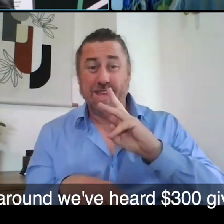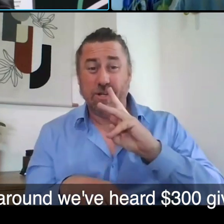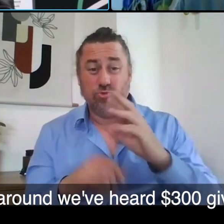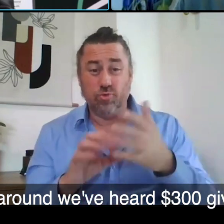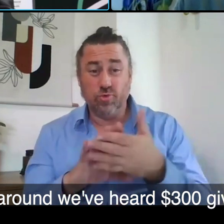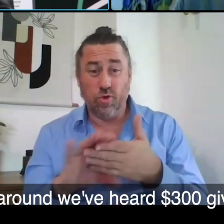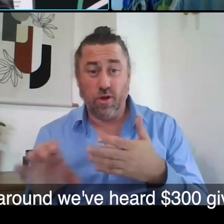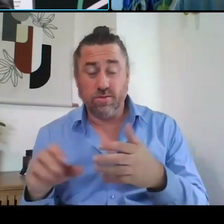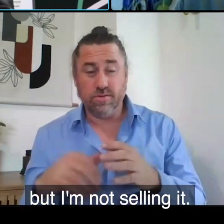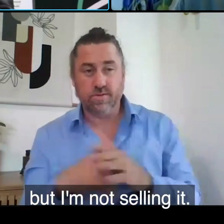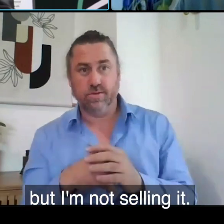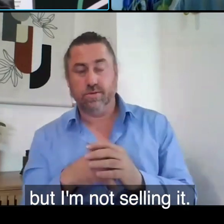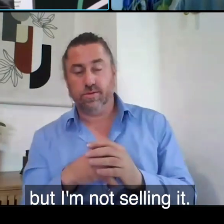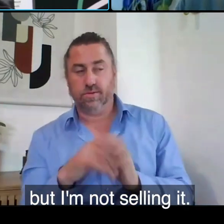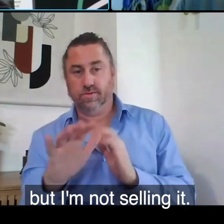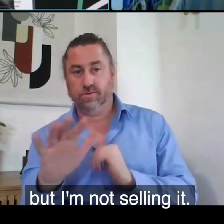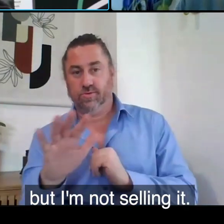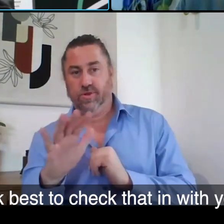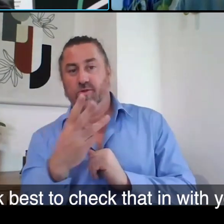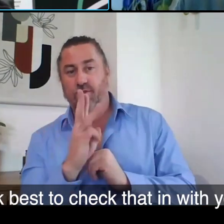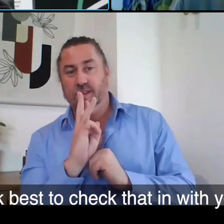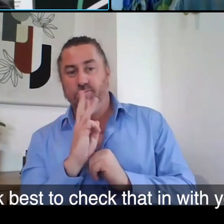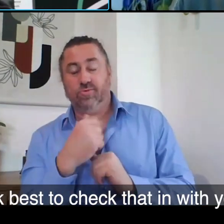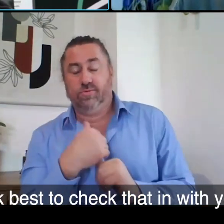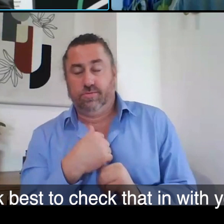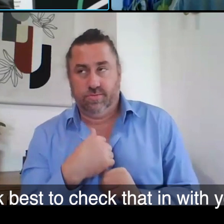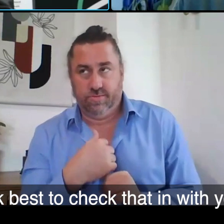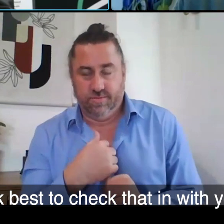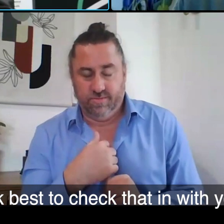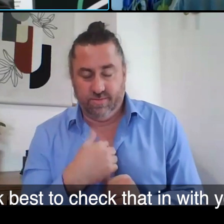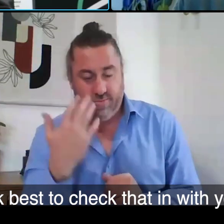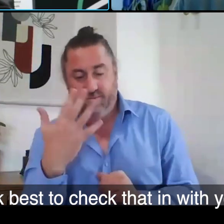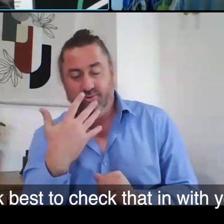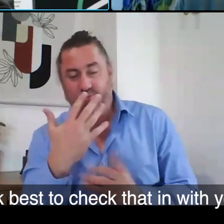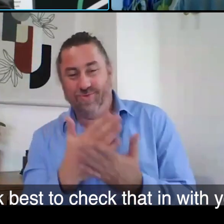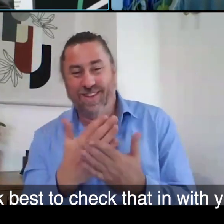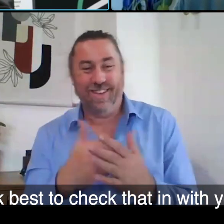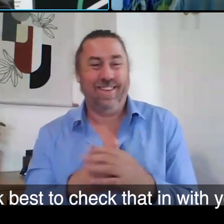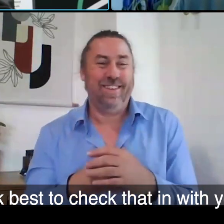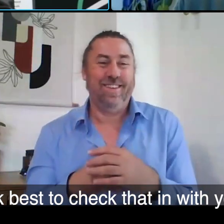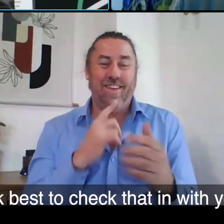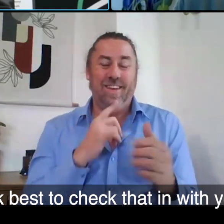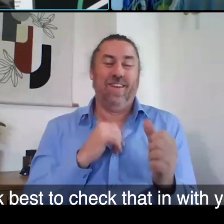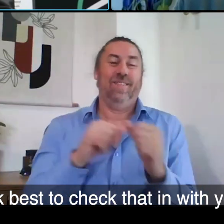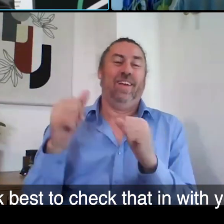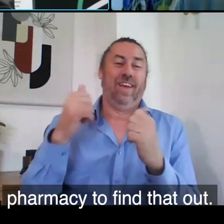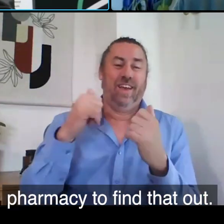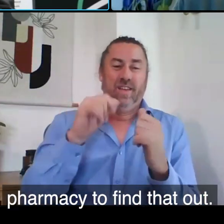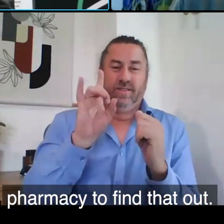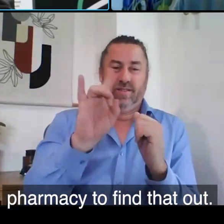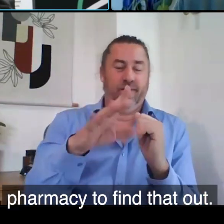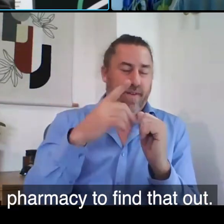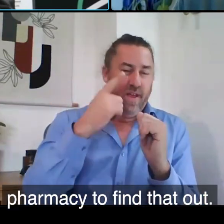I'll give or take. But I'm not selling it, so I think it's best to check that in with your